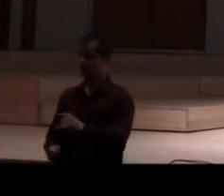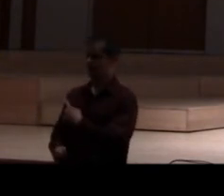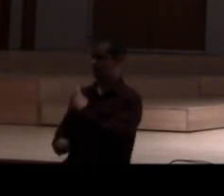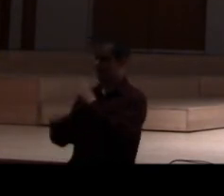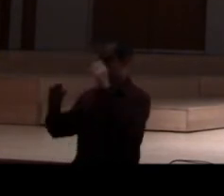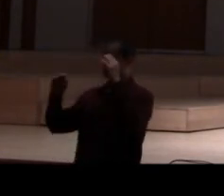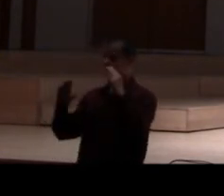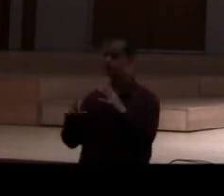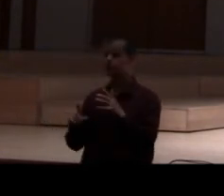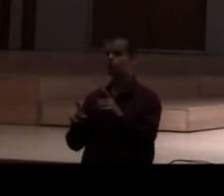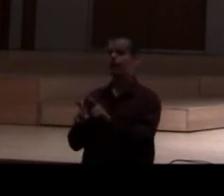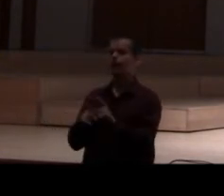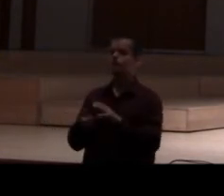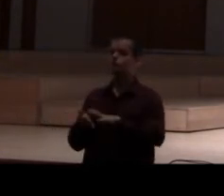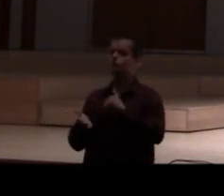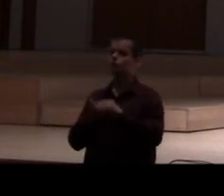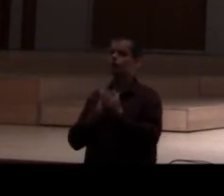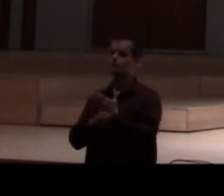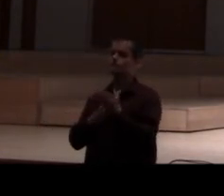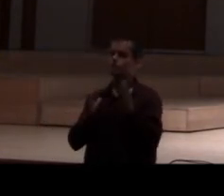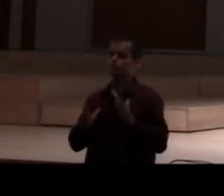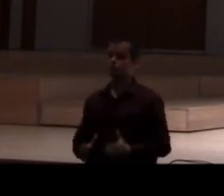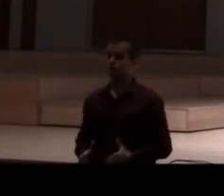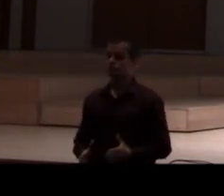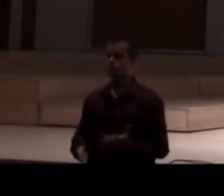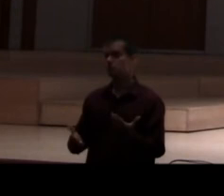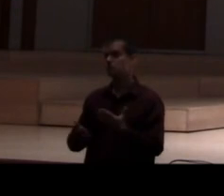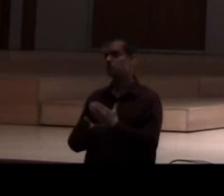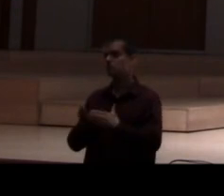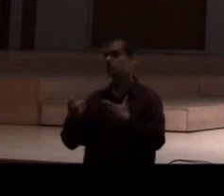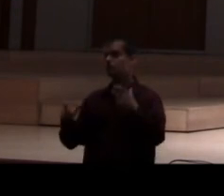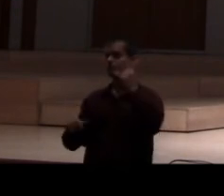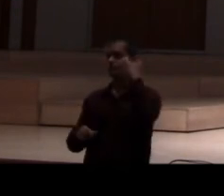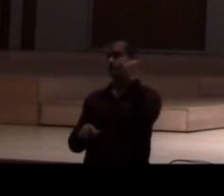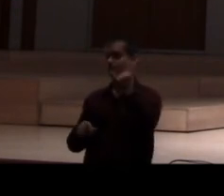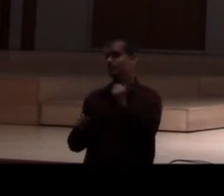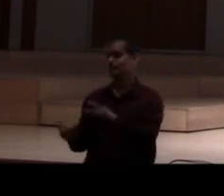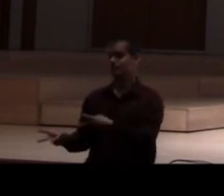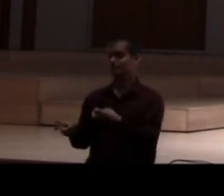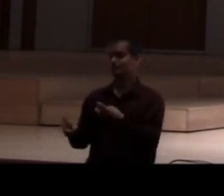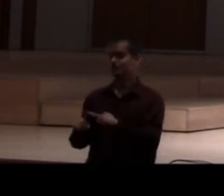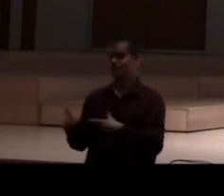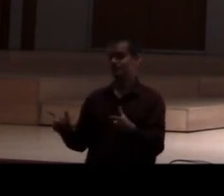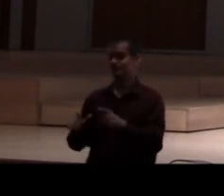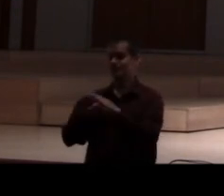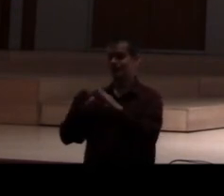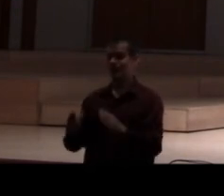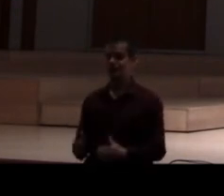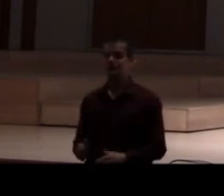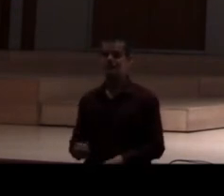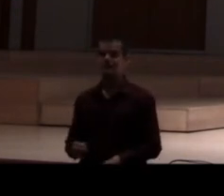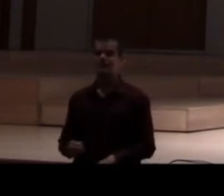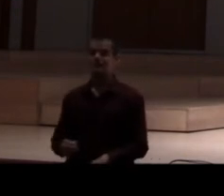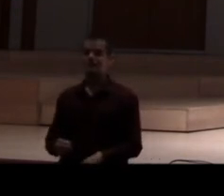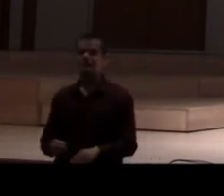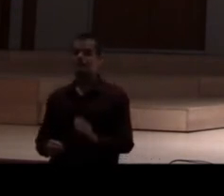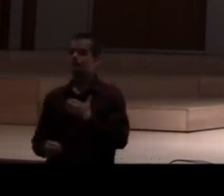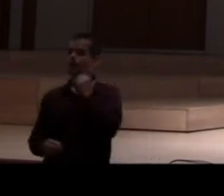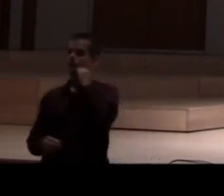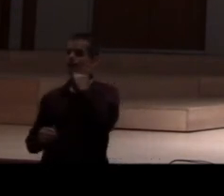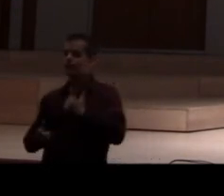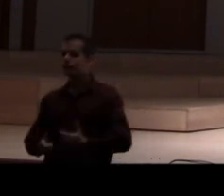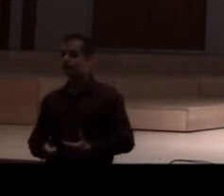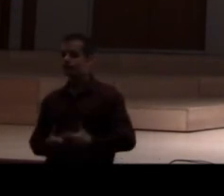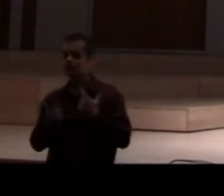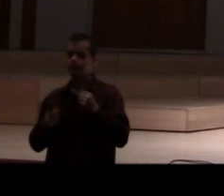teacher as learning partner. So maybe there are some big ideas to be found in Little House. As we go into our daily lives and enter writing